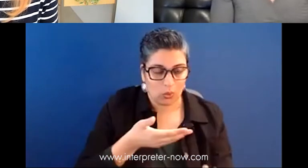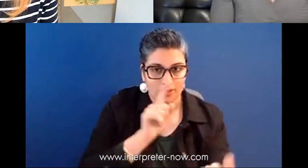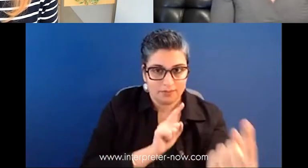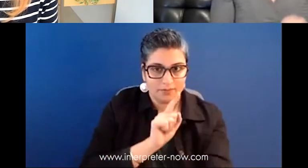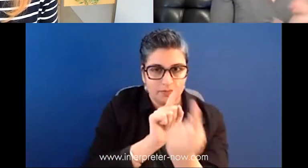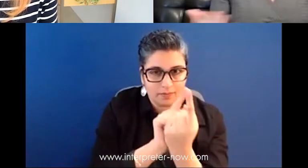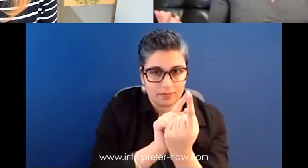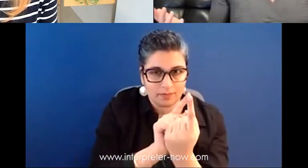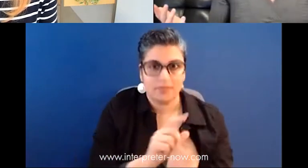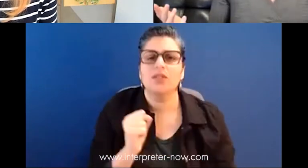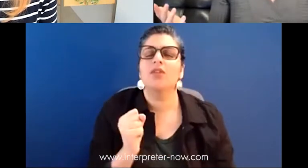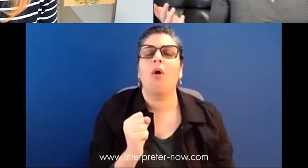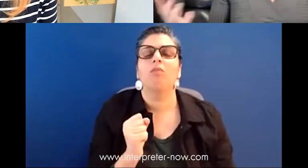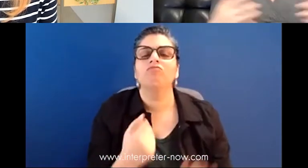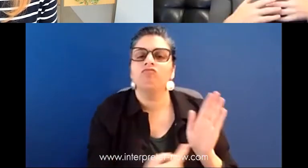someone is